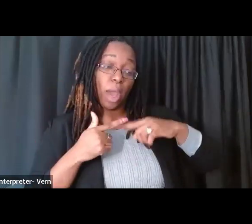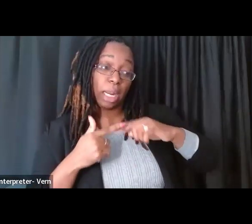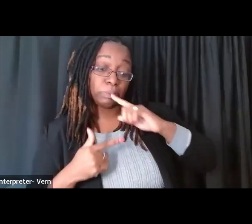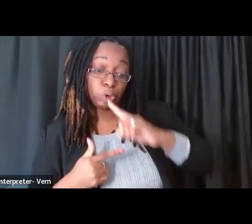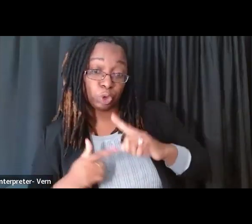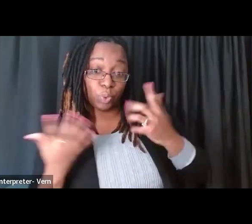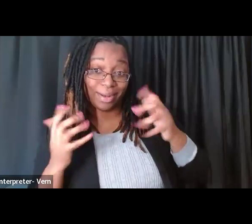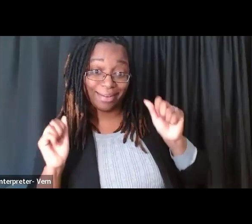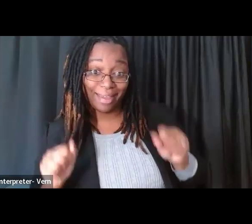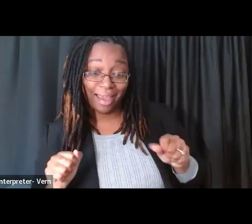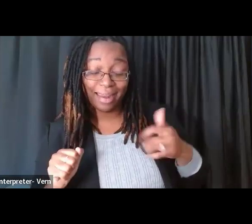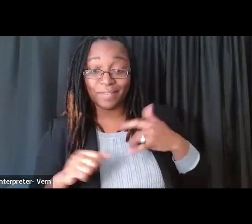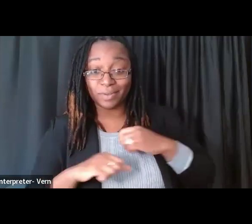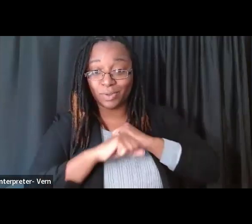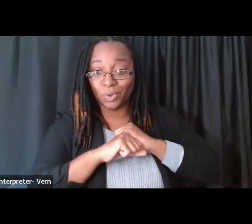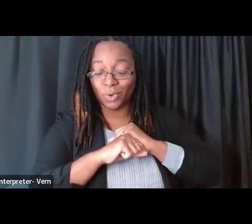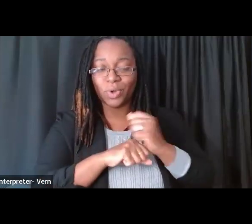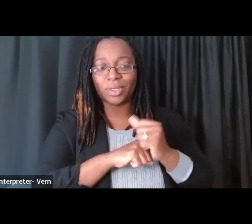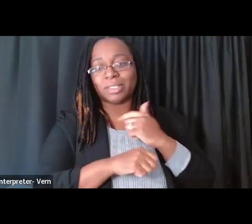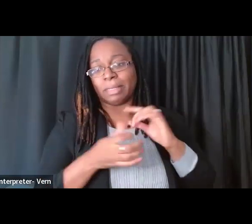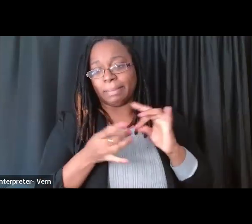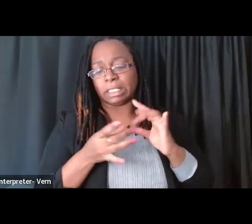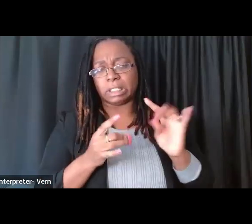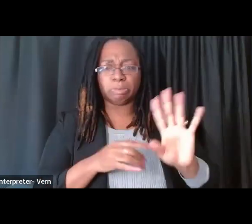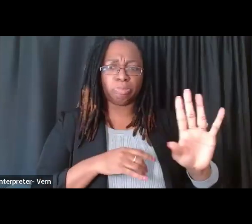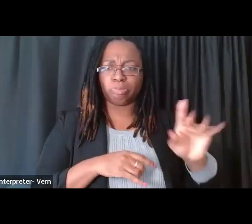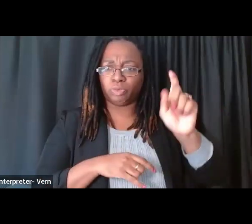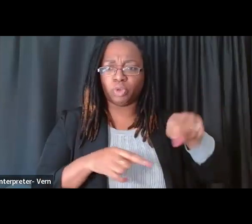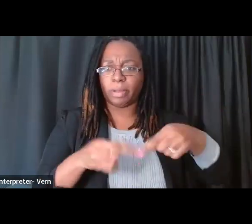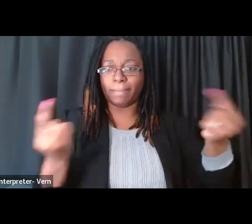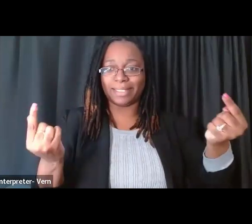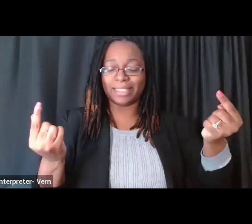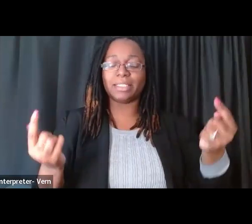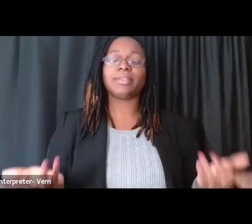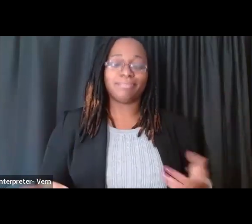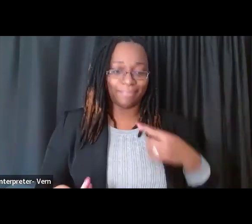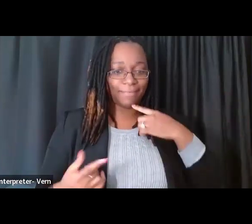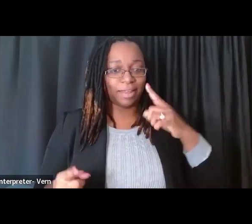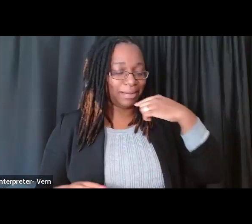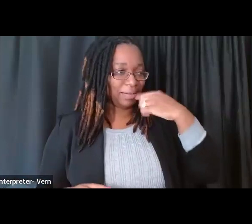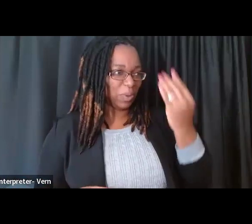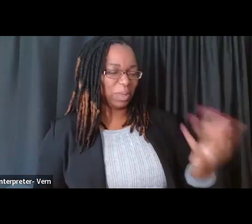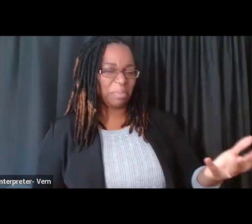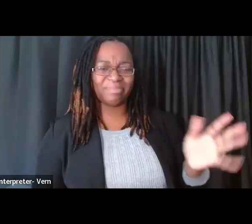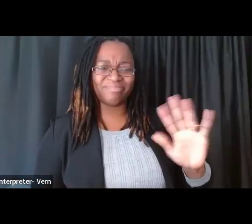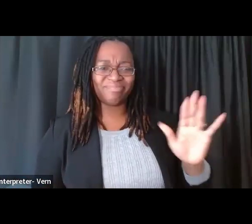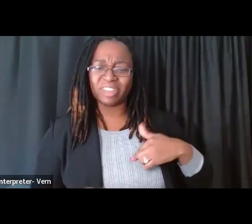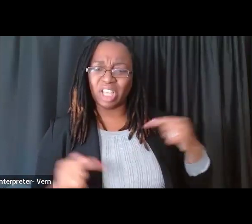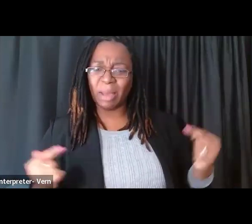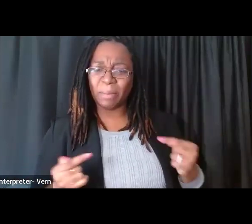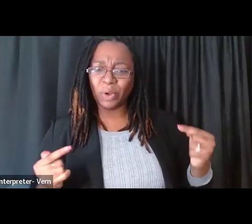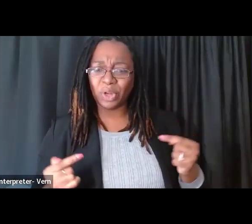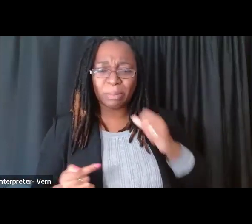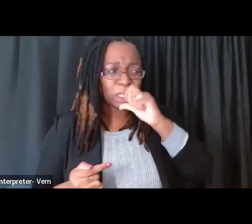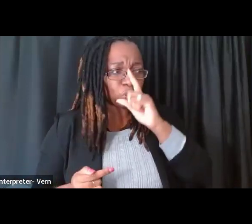feel secure, I would get a message that it should be the other way. So finally, I said to Sakyong, "This is really hurting. I just don't know who I'm supposed to